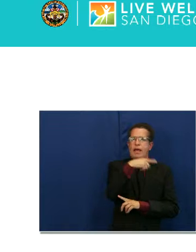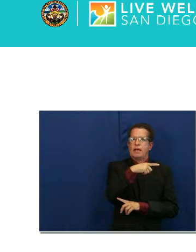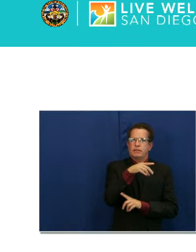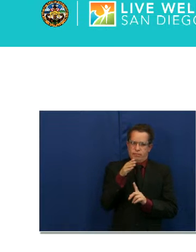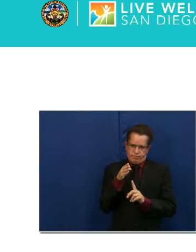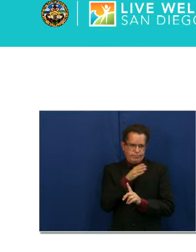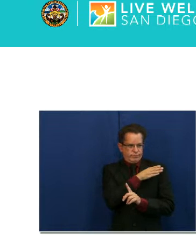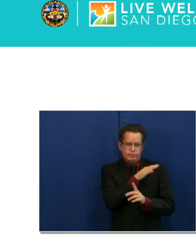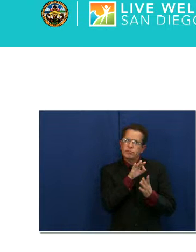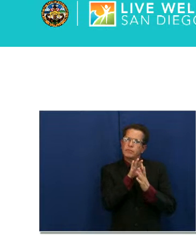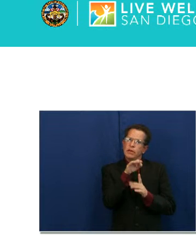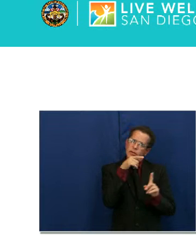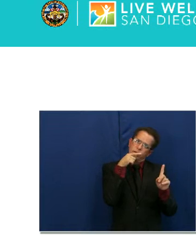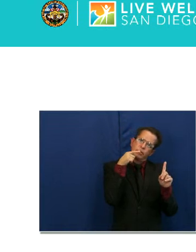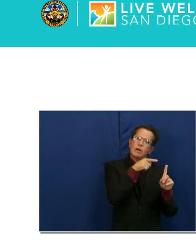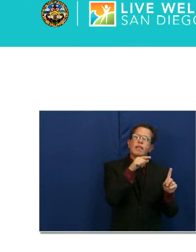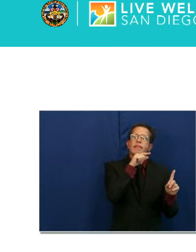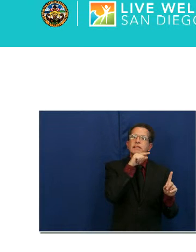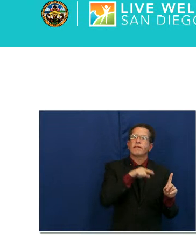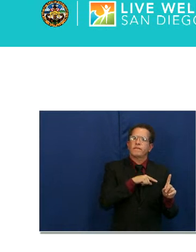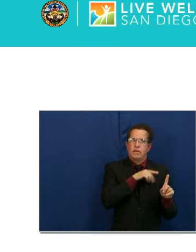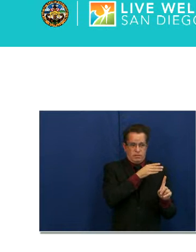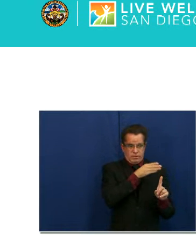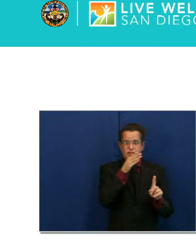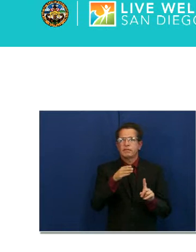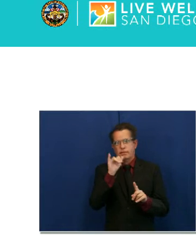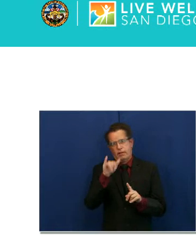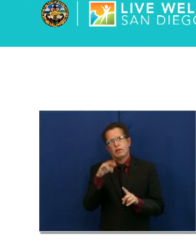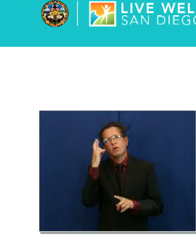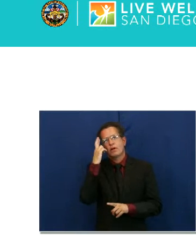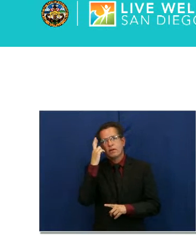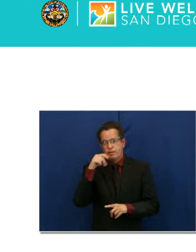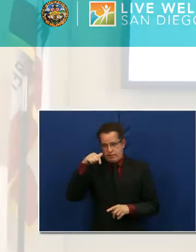And currently, San Diego has reached